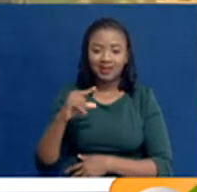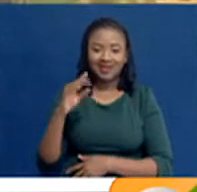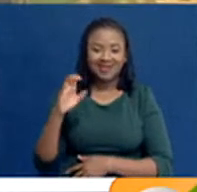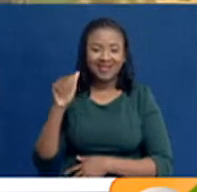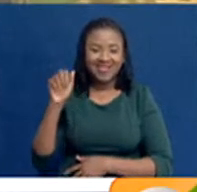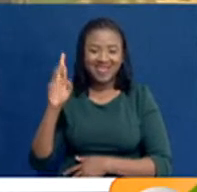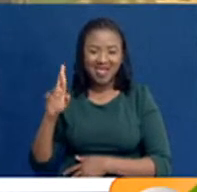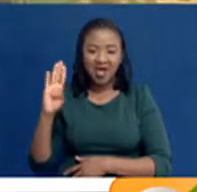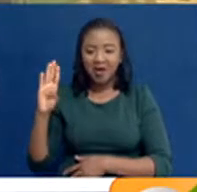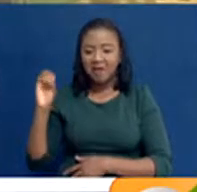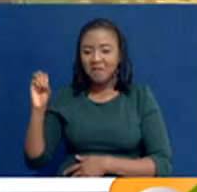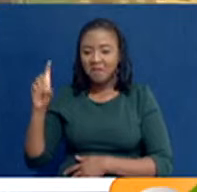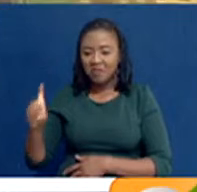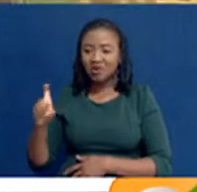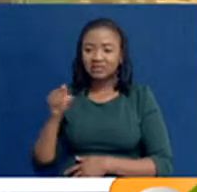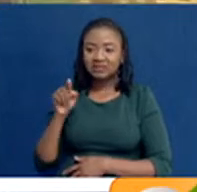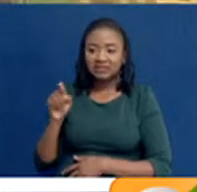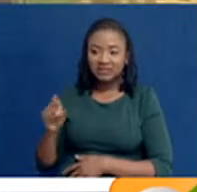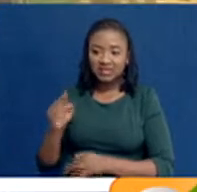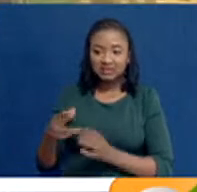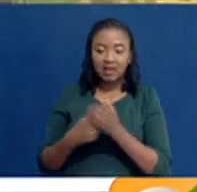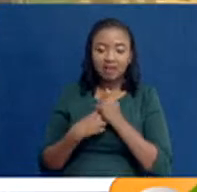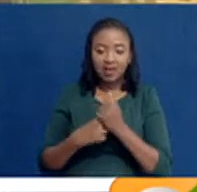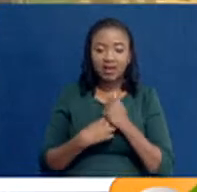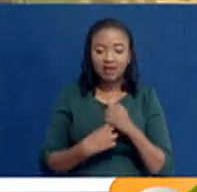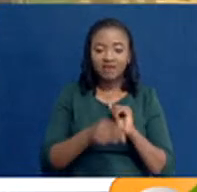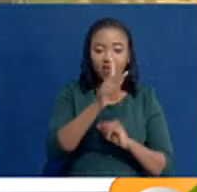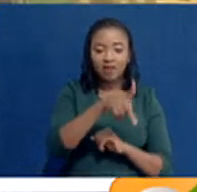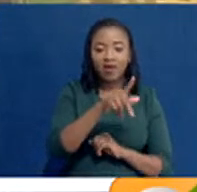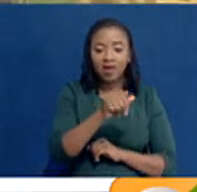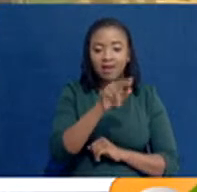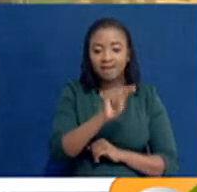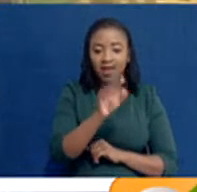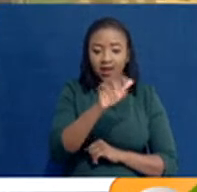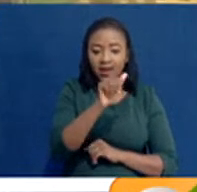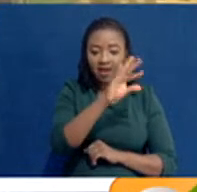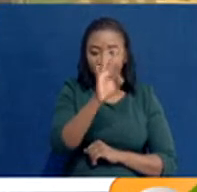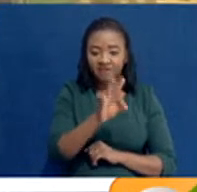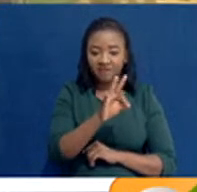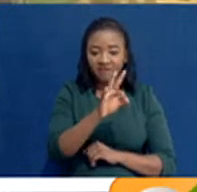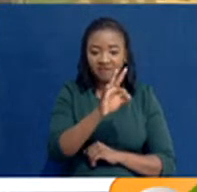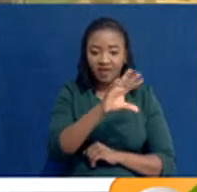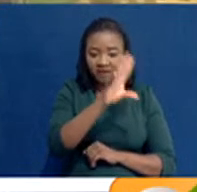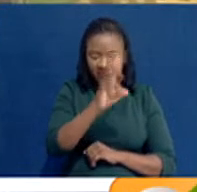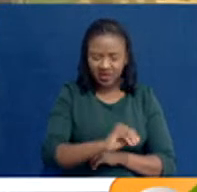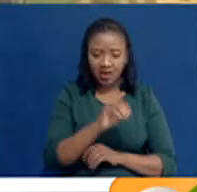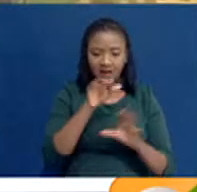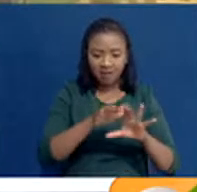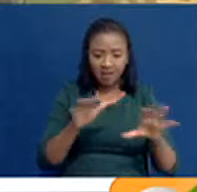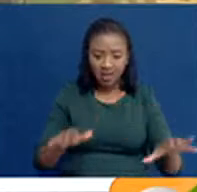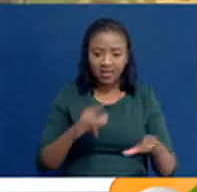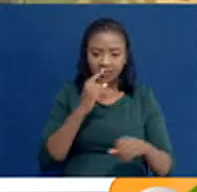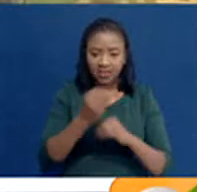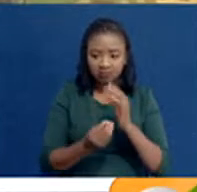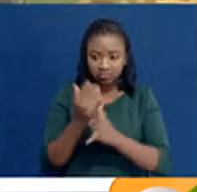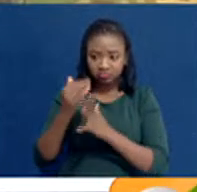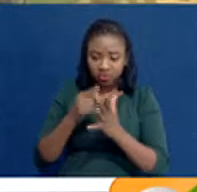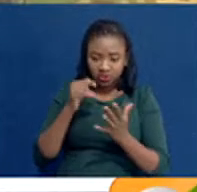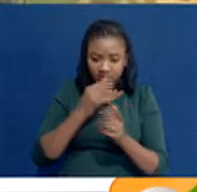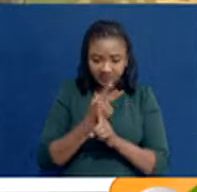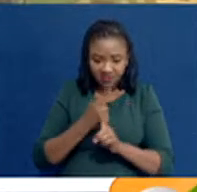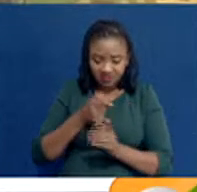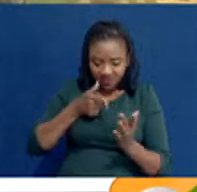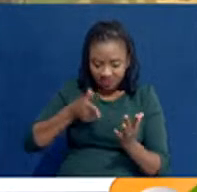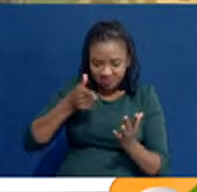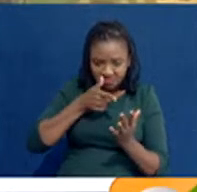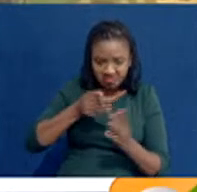Europlacer, a partner of Gearbox Pan-African Network, manufacturing printed circuit boards, or PCBs, used in electronics.